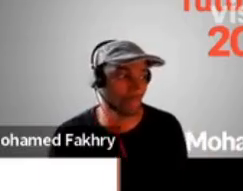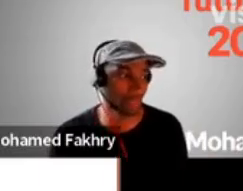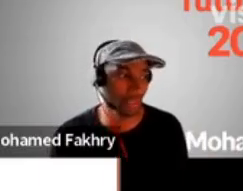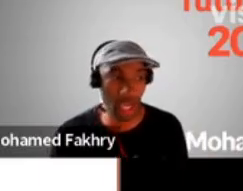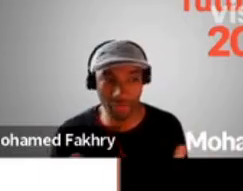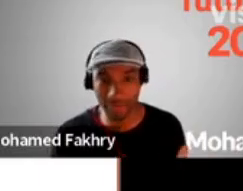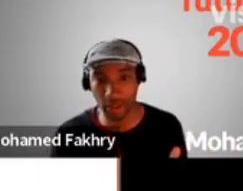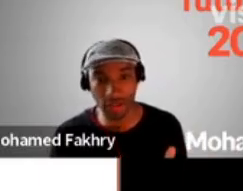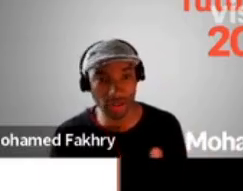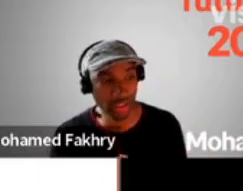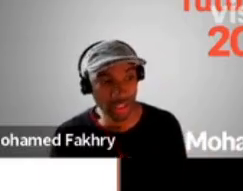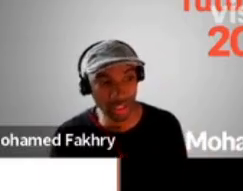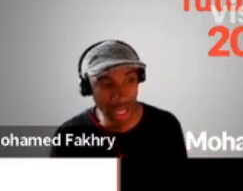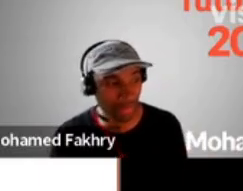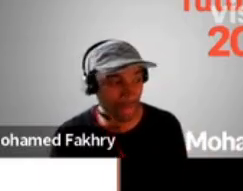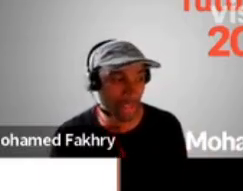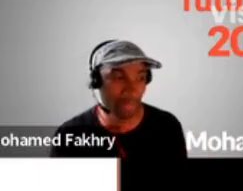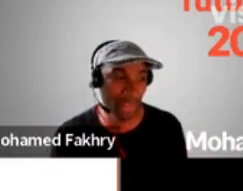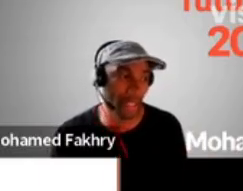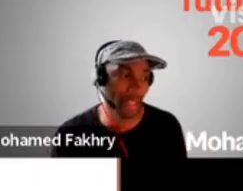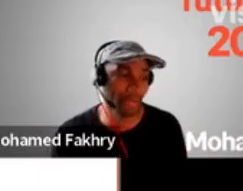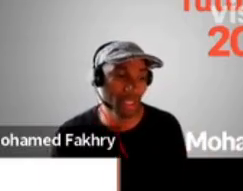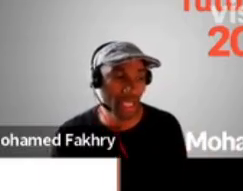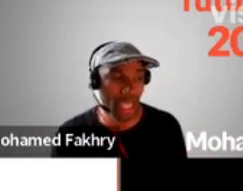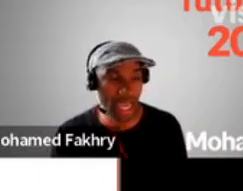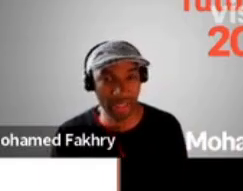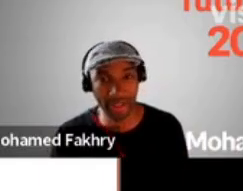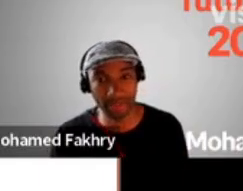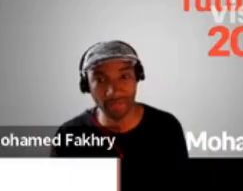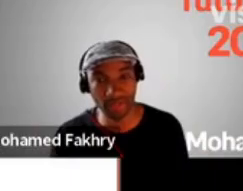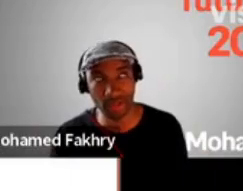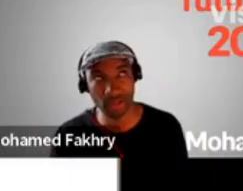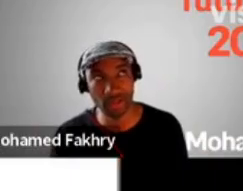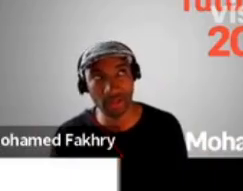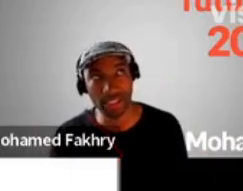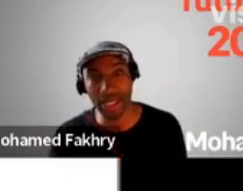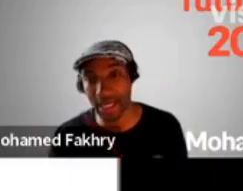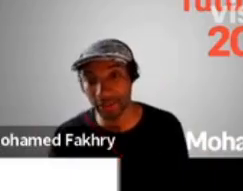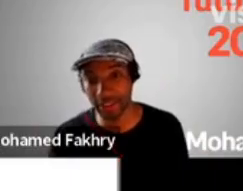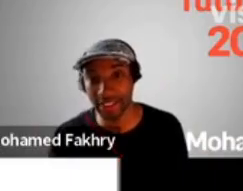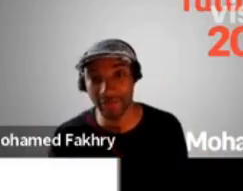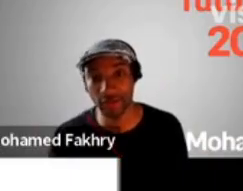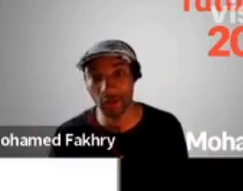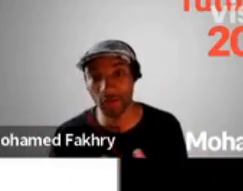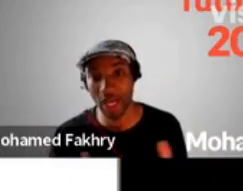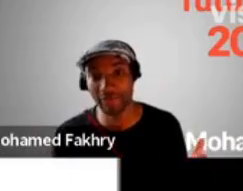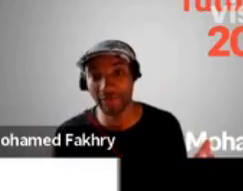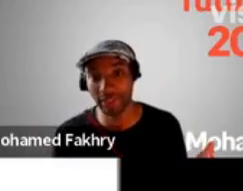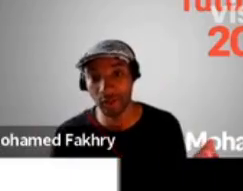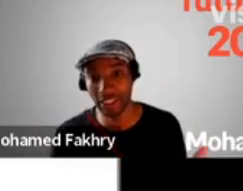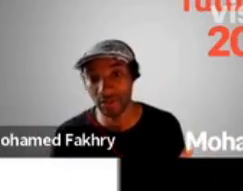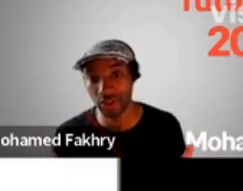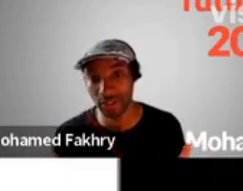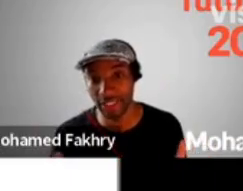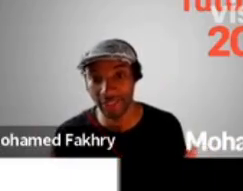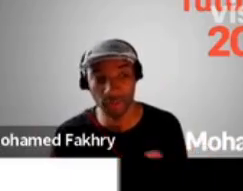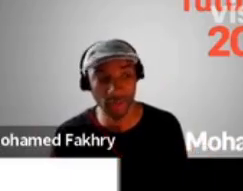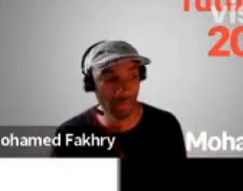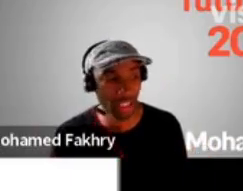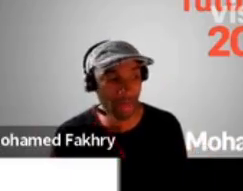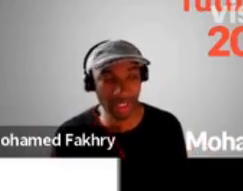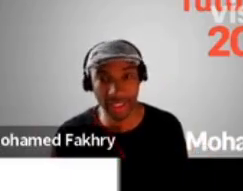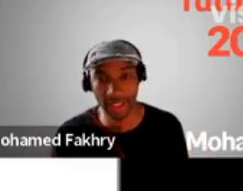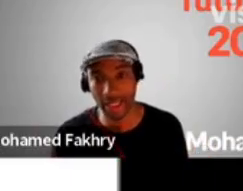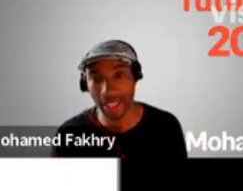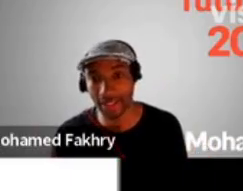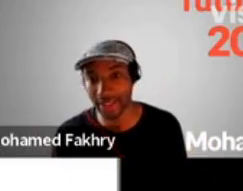sponsors, Huffman Construction, APSIS, PIA, and later this afternoon, we have the reception, the evening